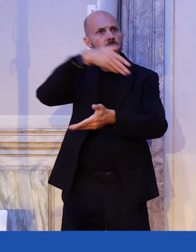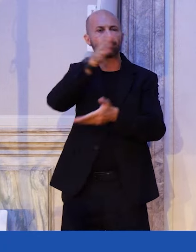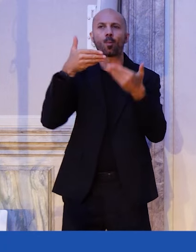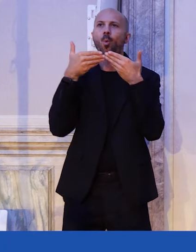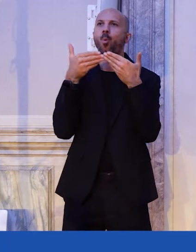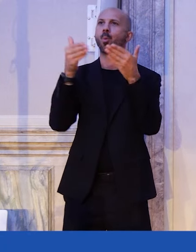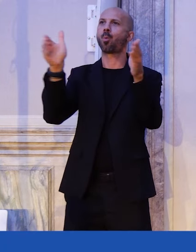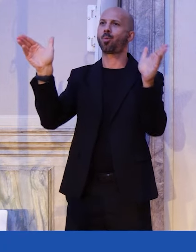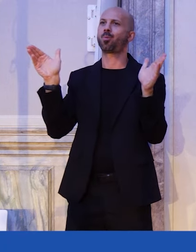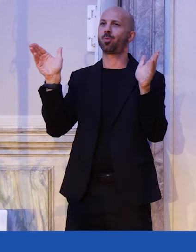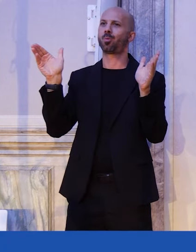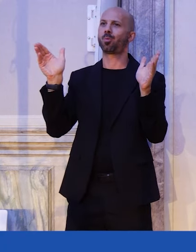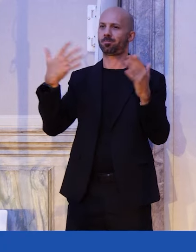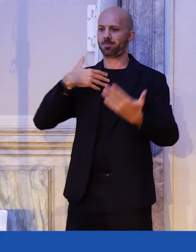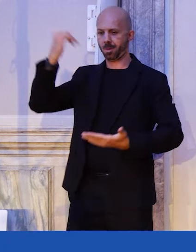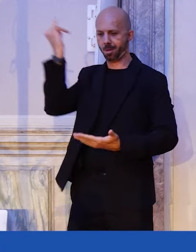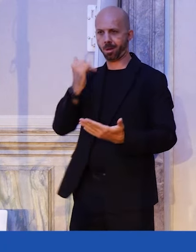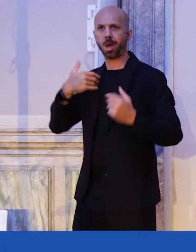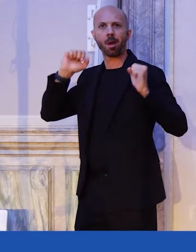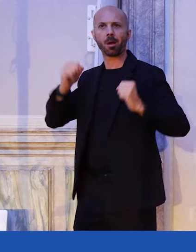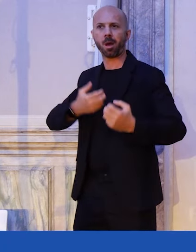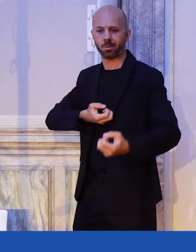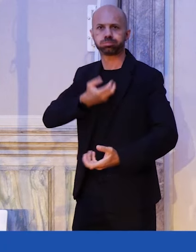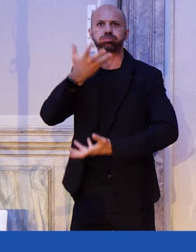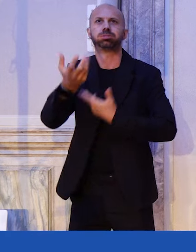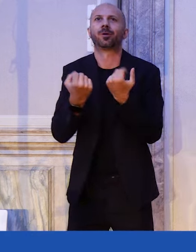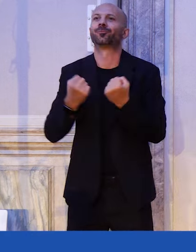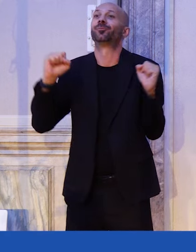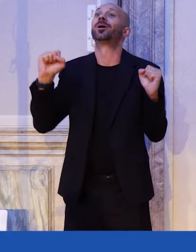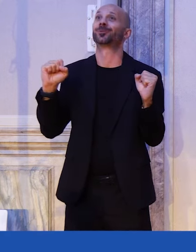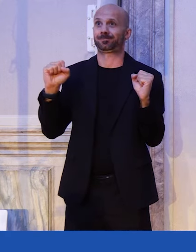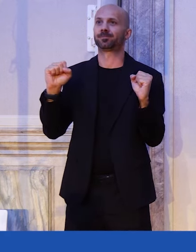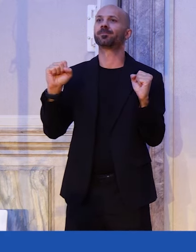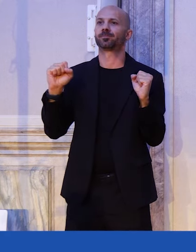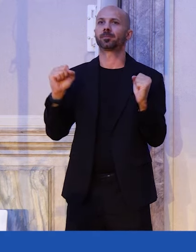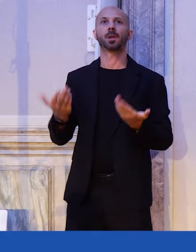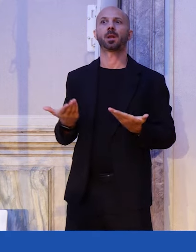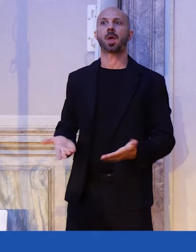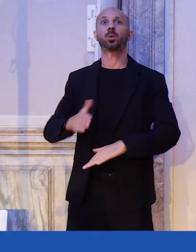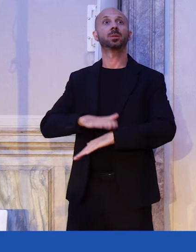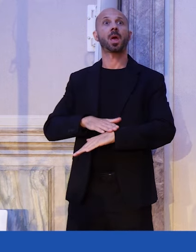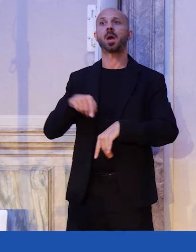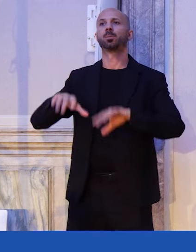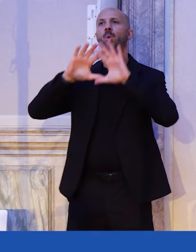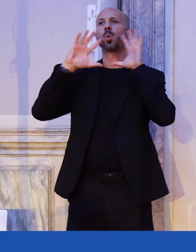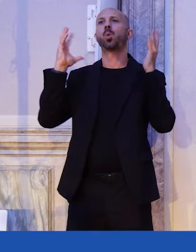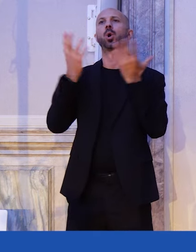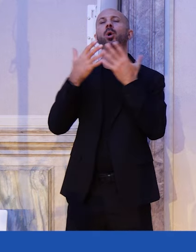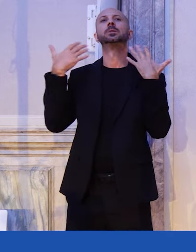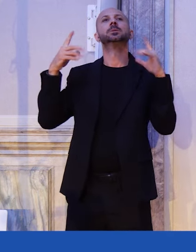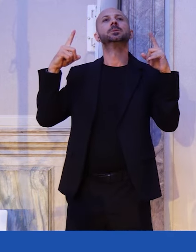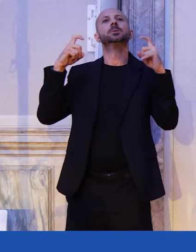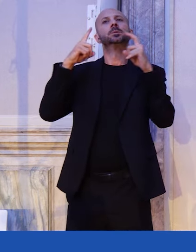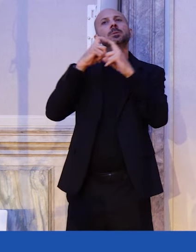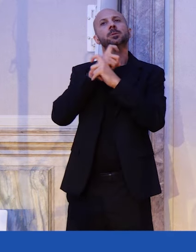Rebecca said two days ago we live in difficult times and it's times where our society seems to be more and more